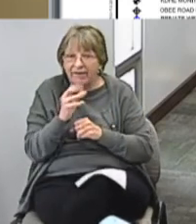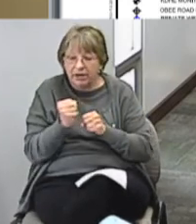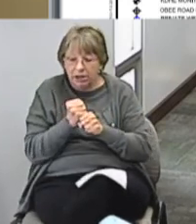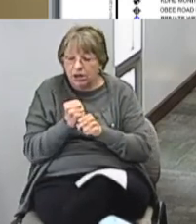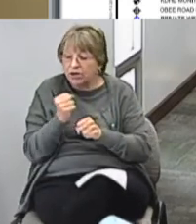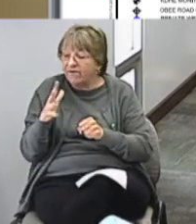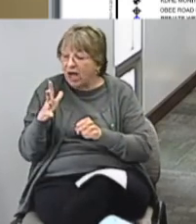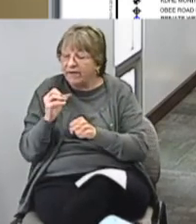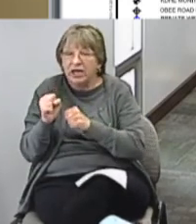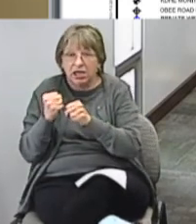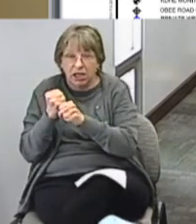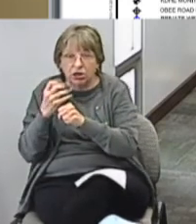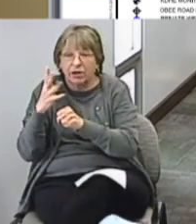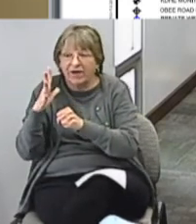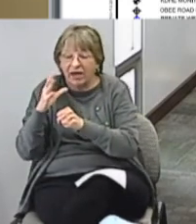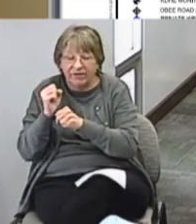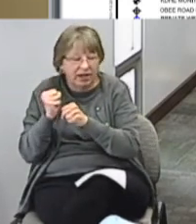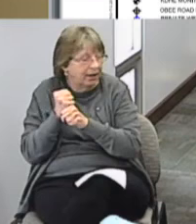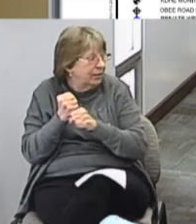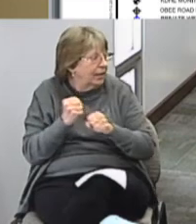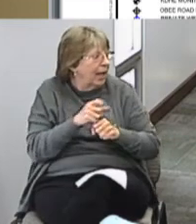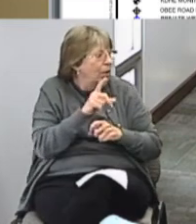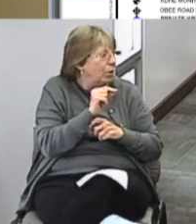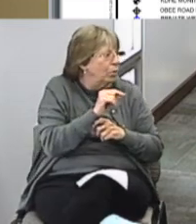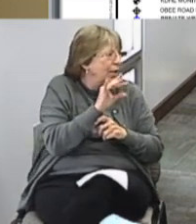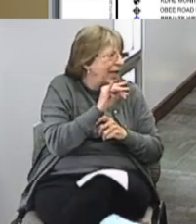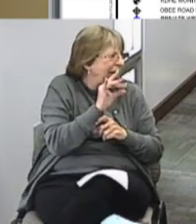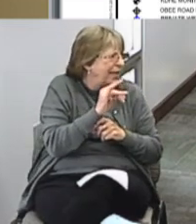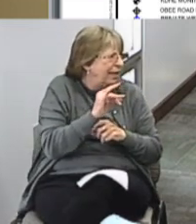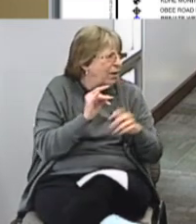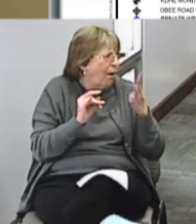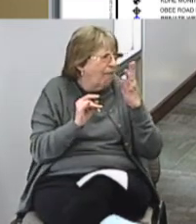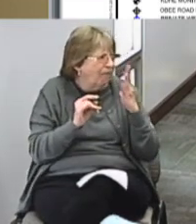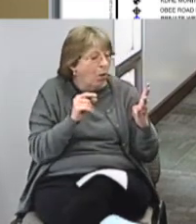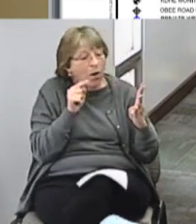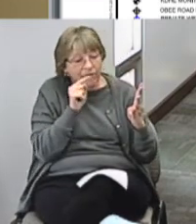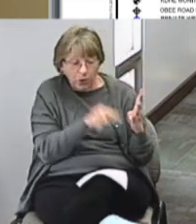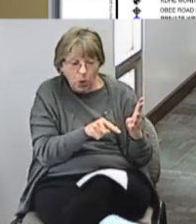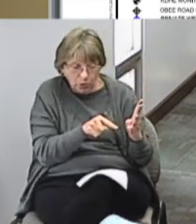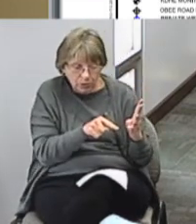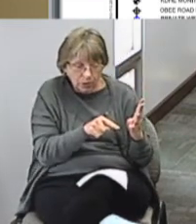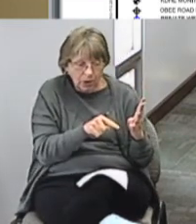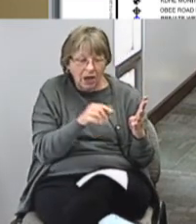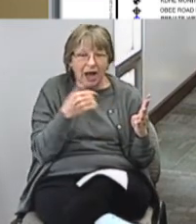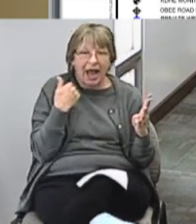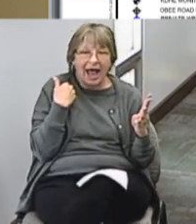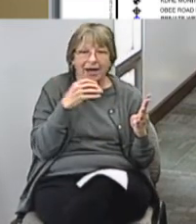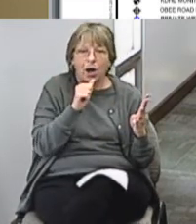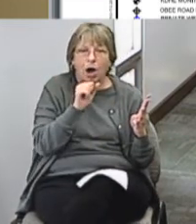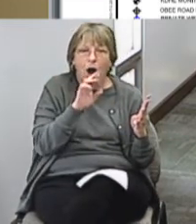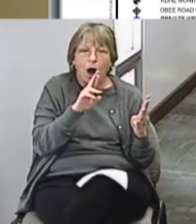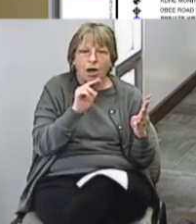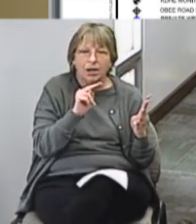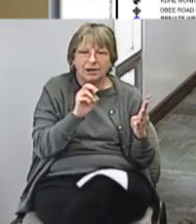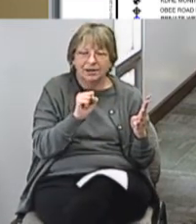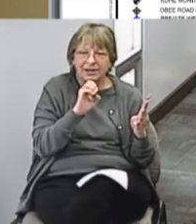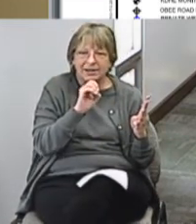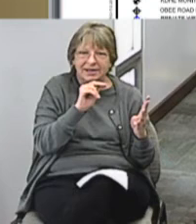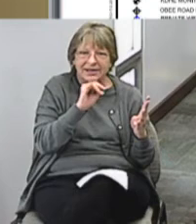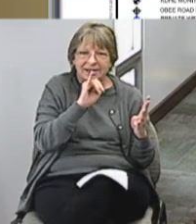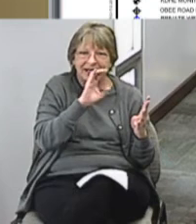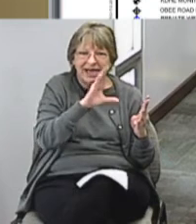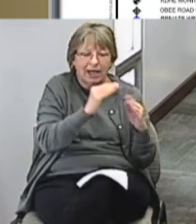In 2018, 4 of the 13 monitoring wells had arsenic that exceeded the maximum contaminant